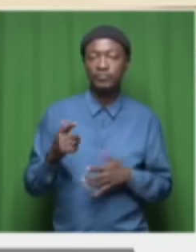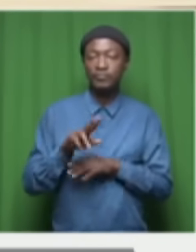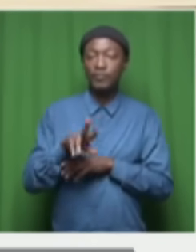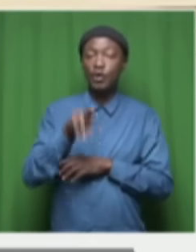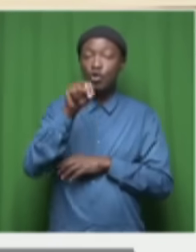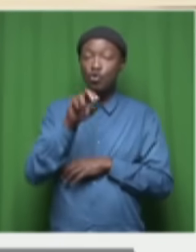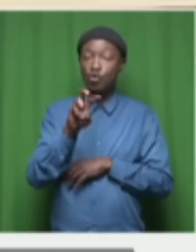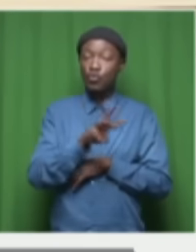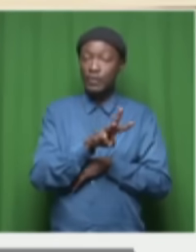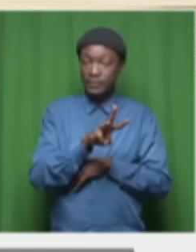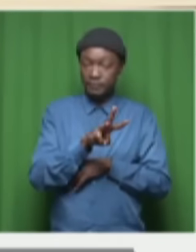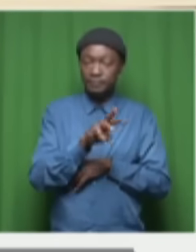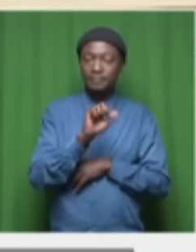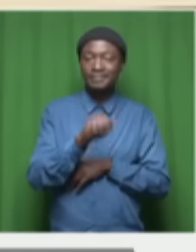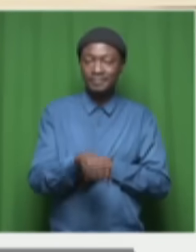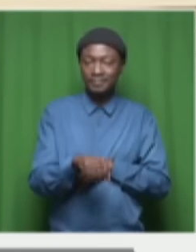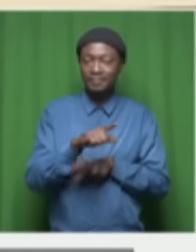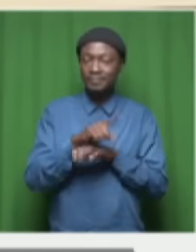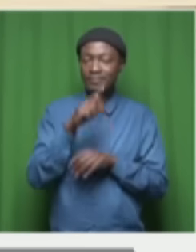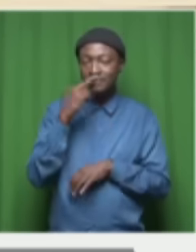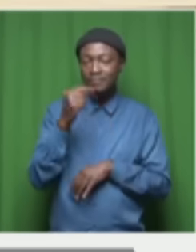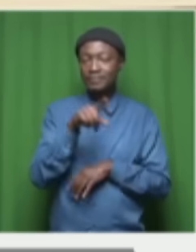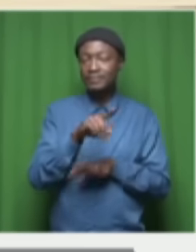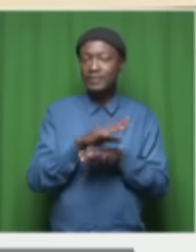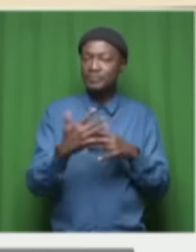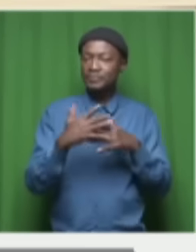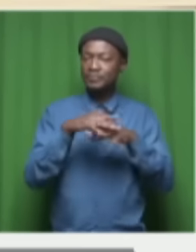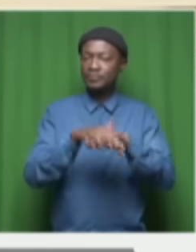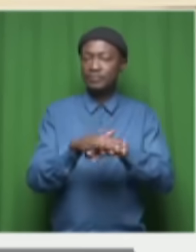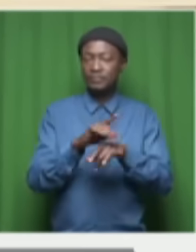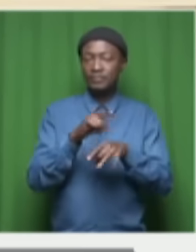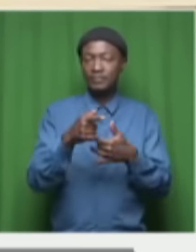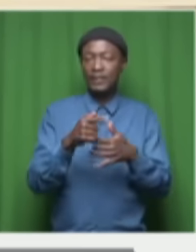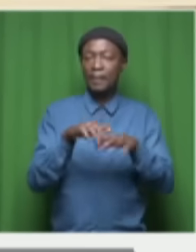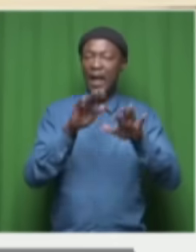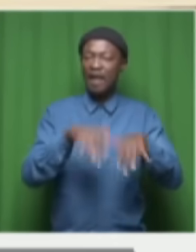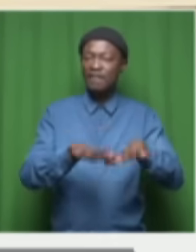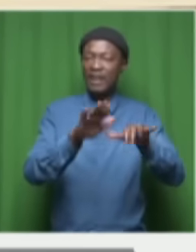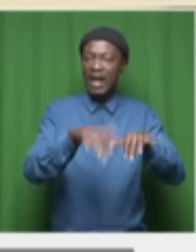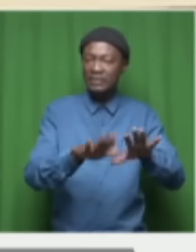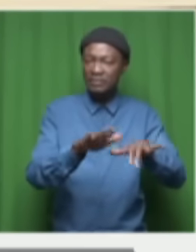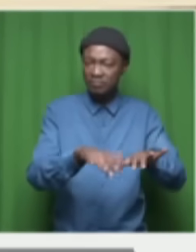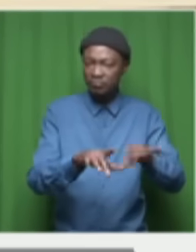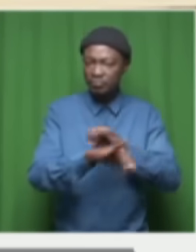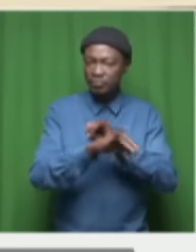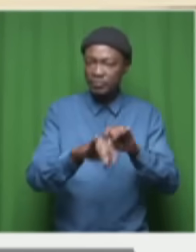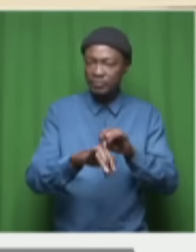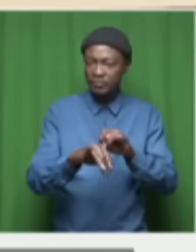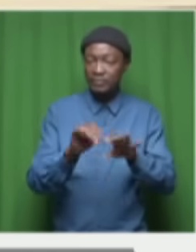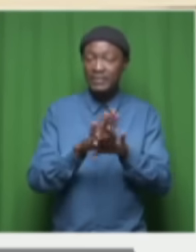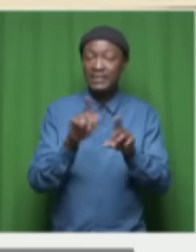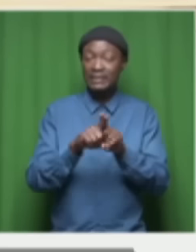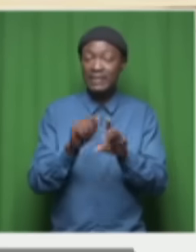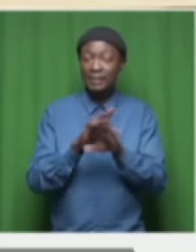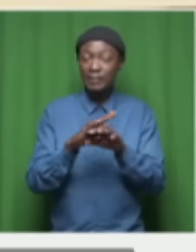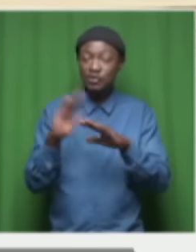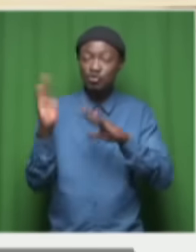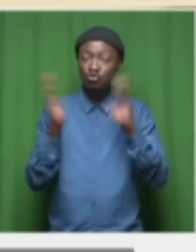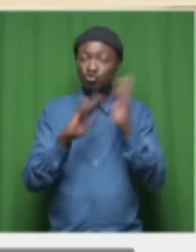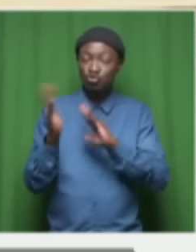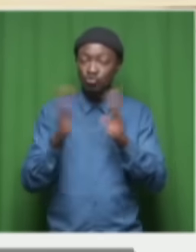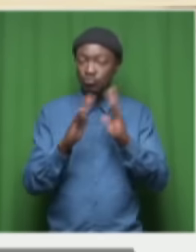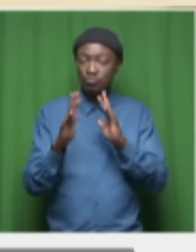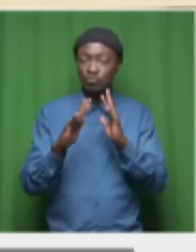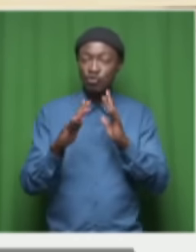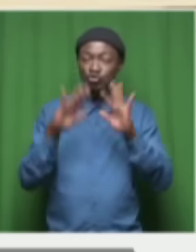Northwest as well, they were really affected by floodings and also storm surges. But